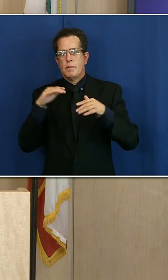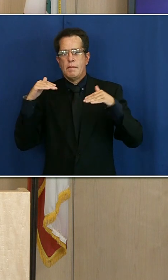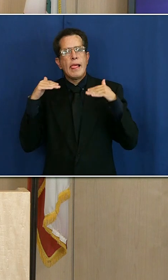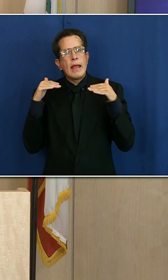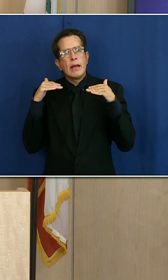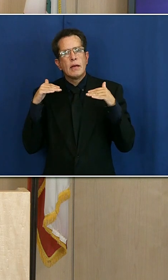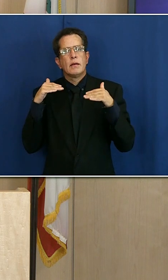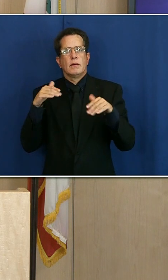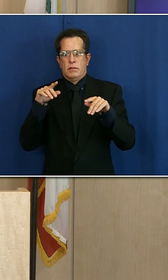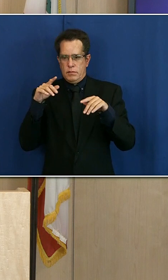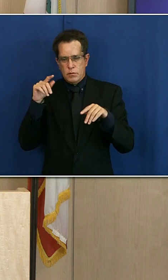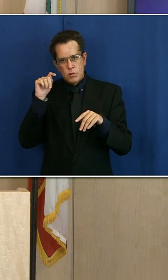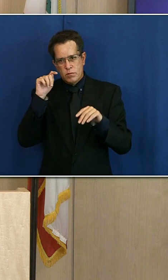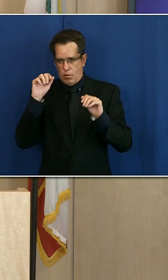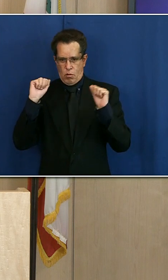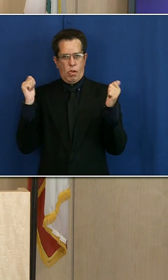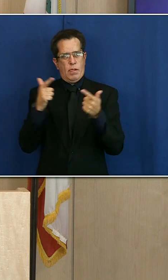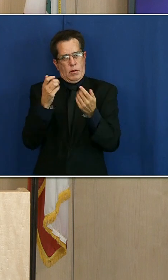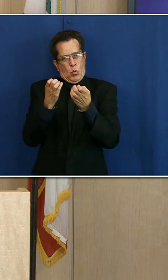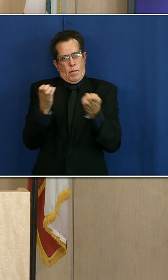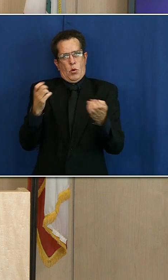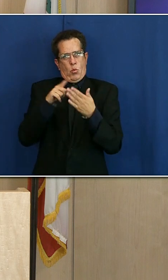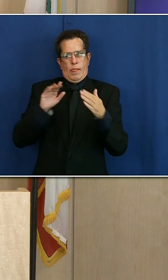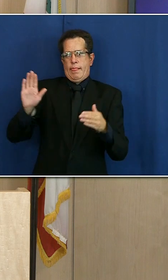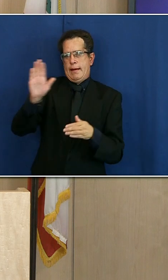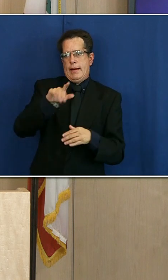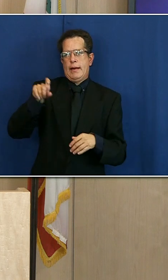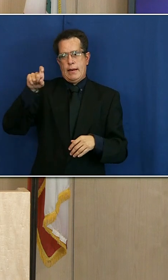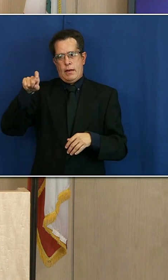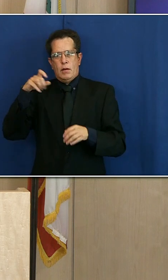of toiletries, a number of other things that